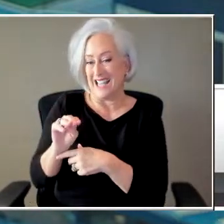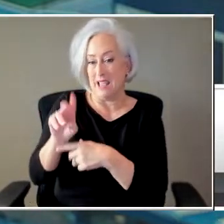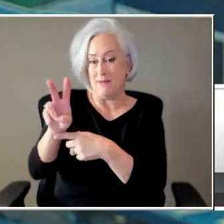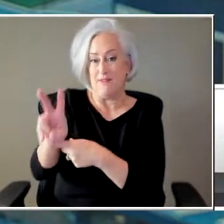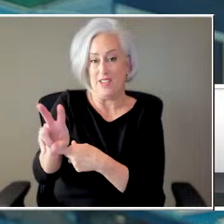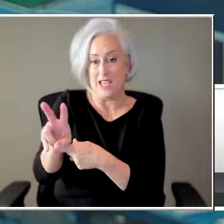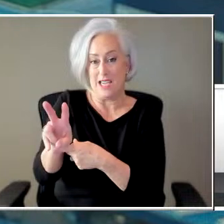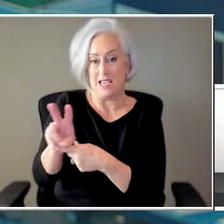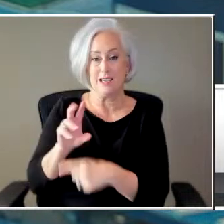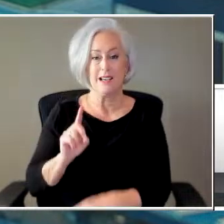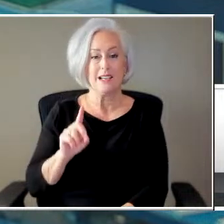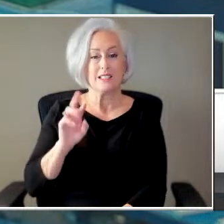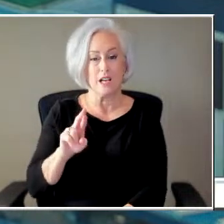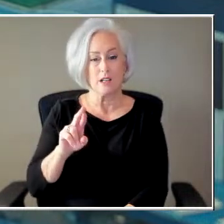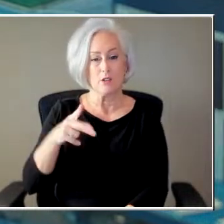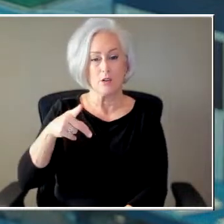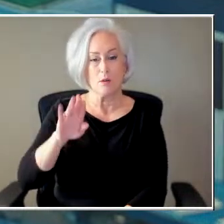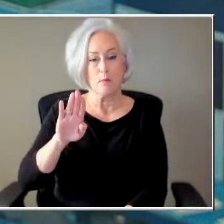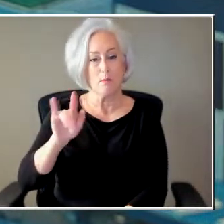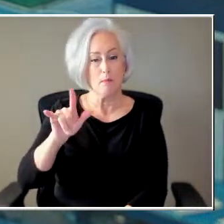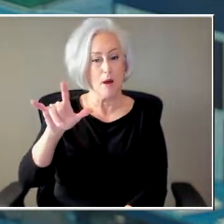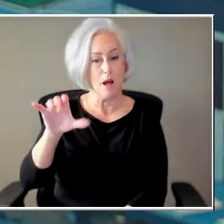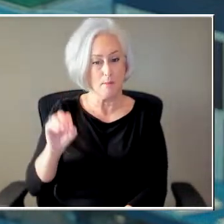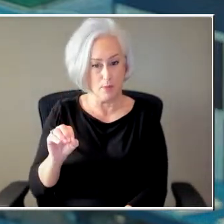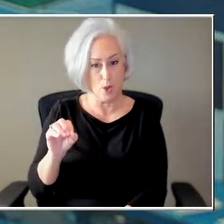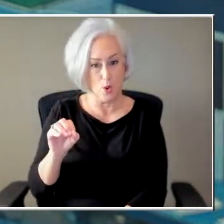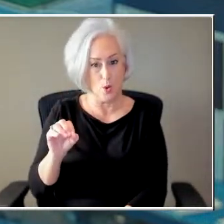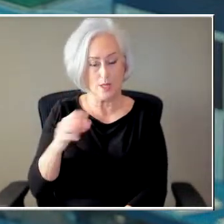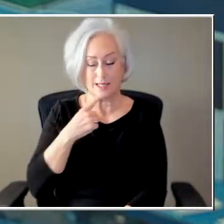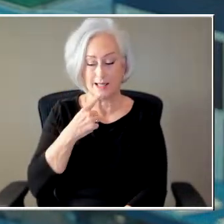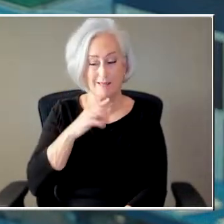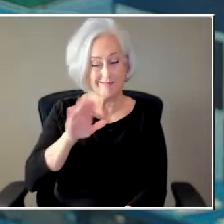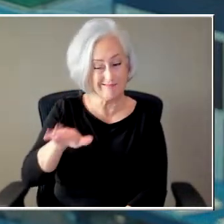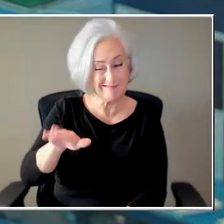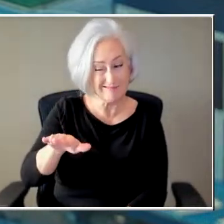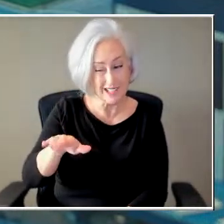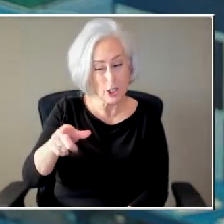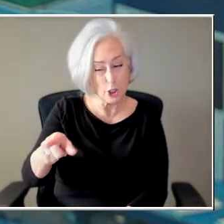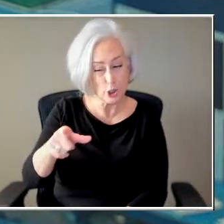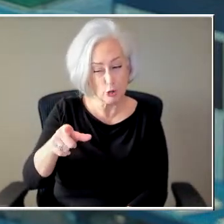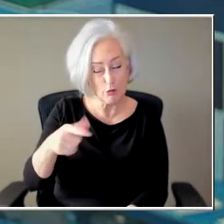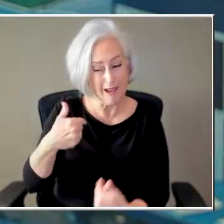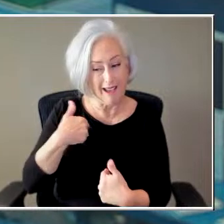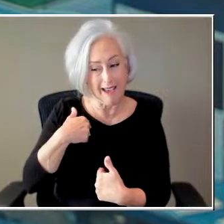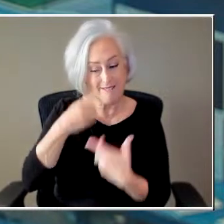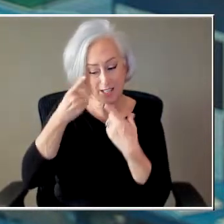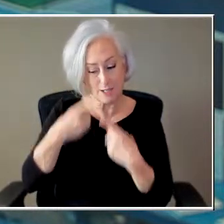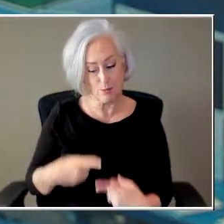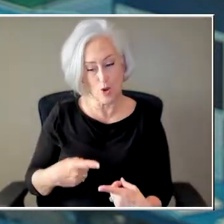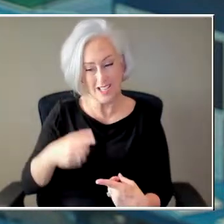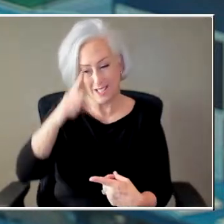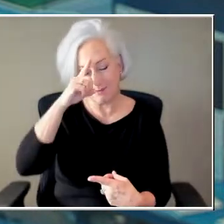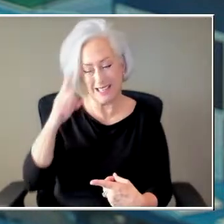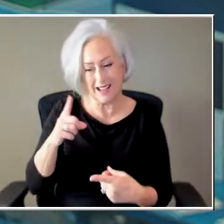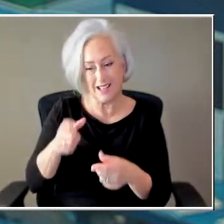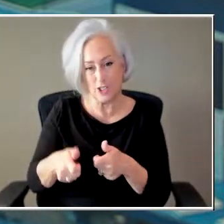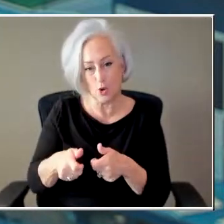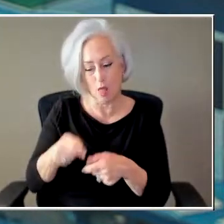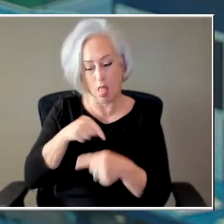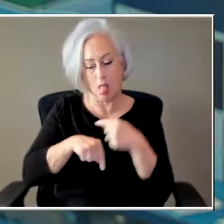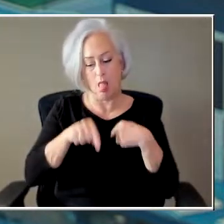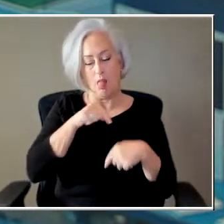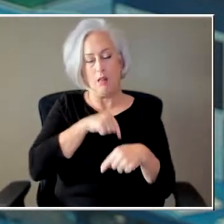my nephrologist, who told me, Amy, you're experiencing some depression, because of this setback. And I really think, you